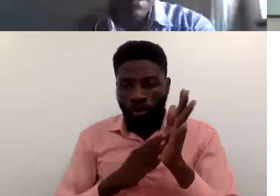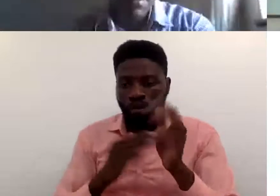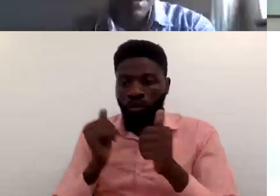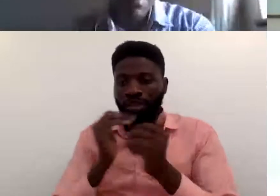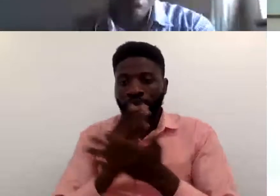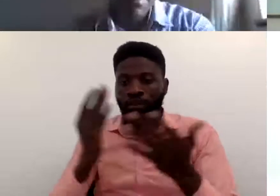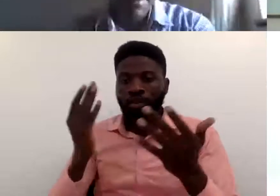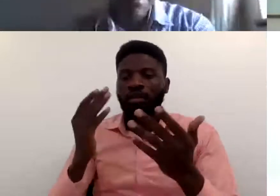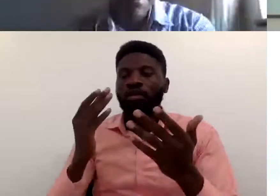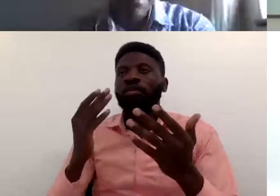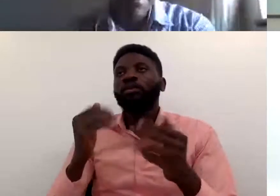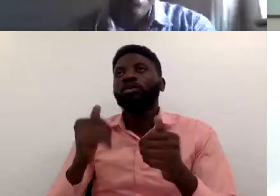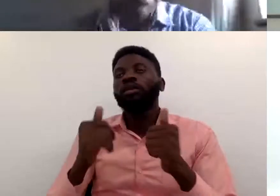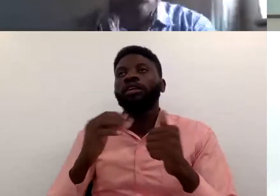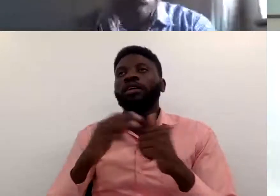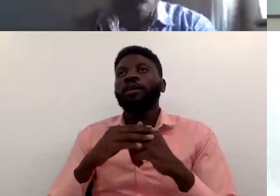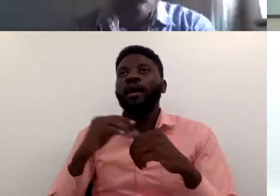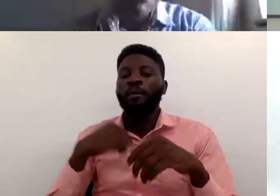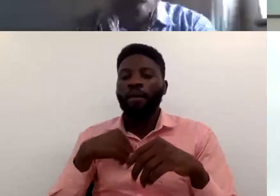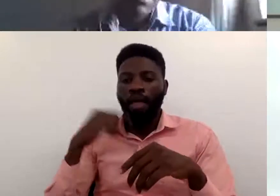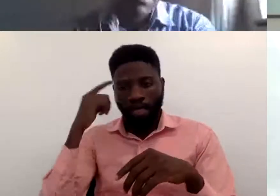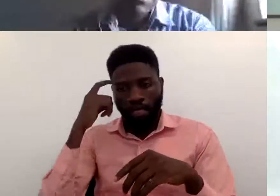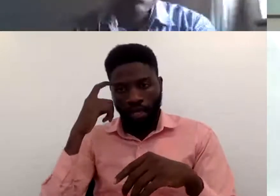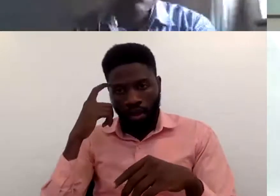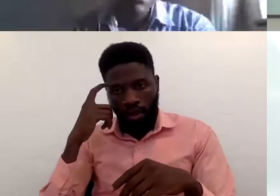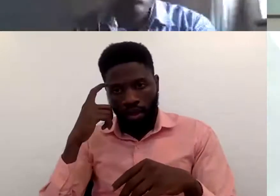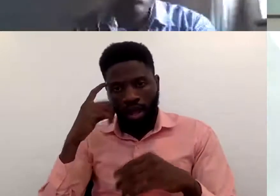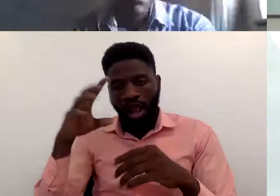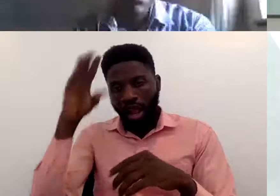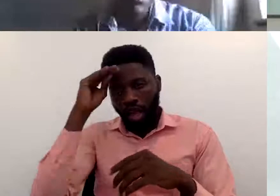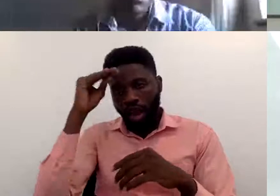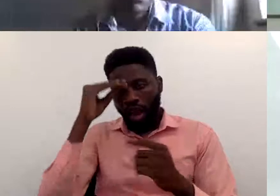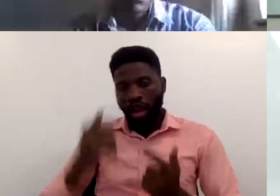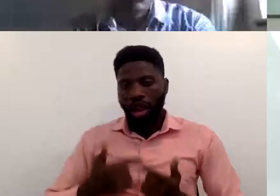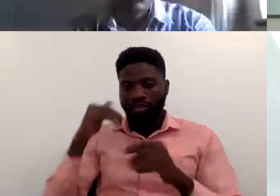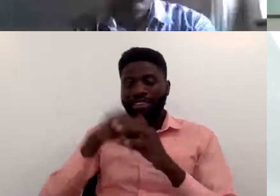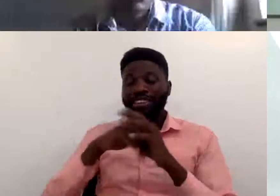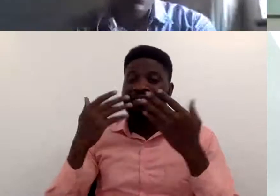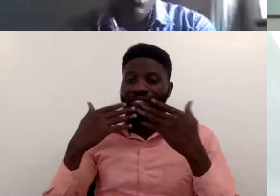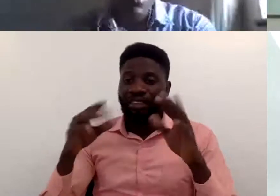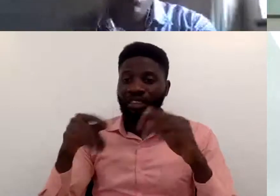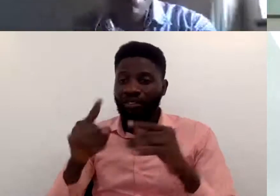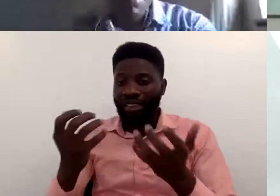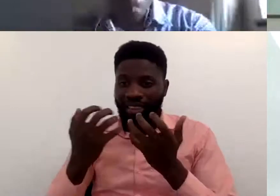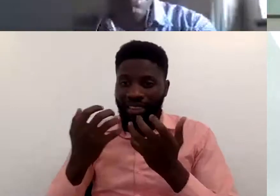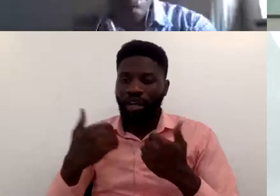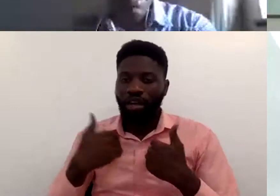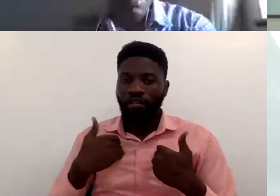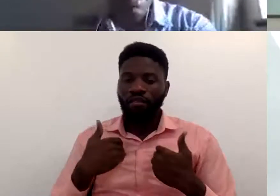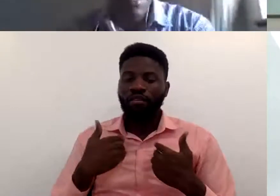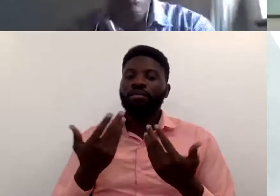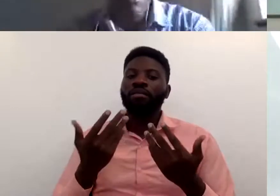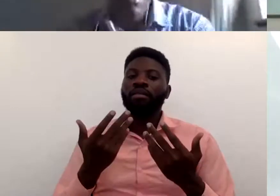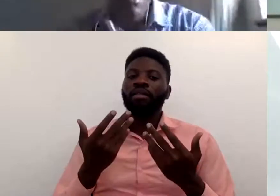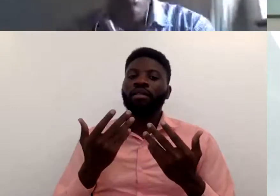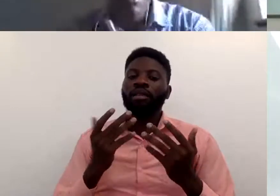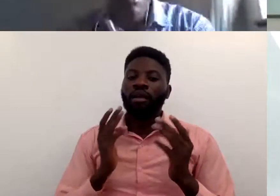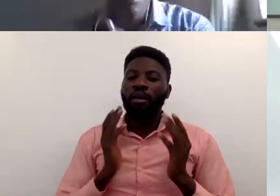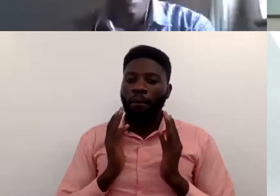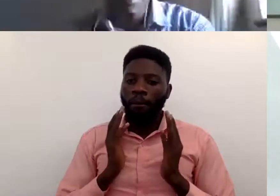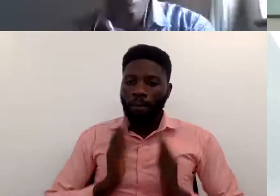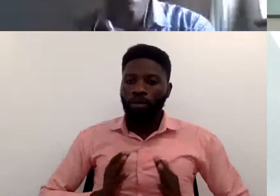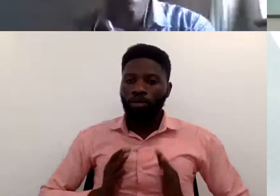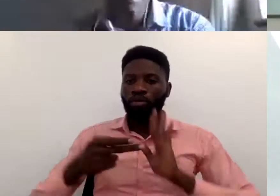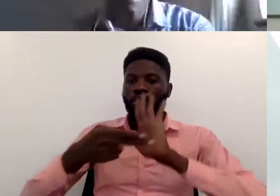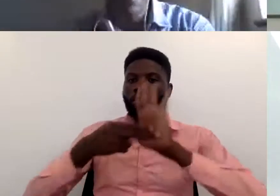that I think I've learned in life, is you need to have a personal brand. And a personal brand is